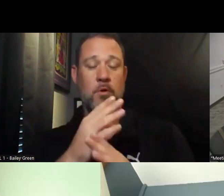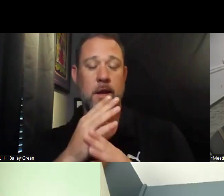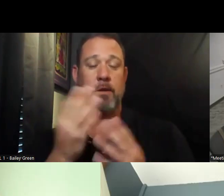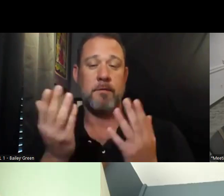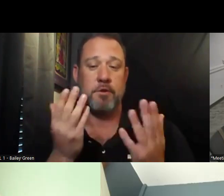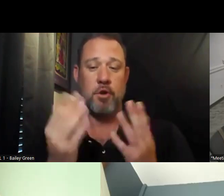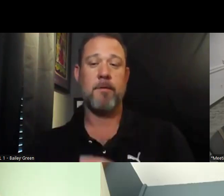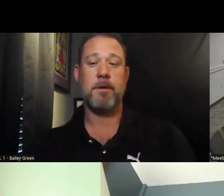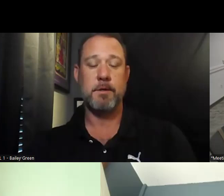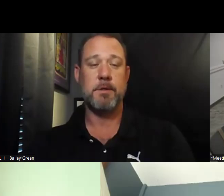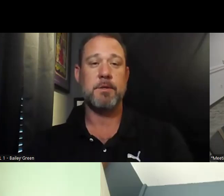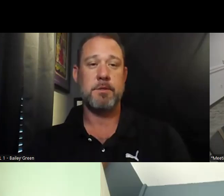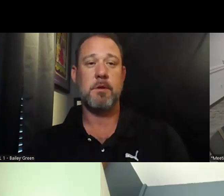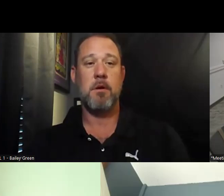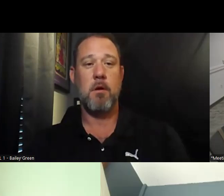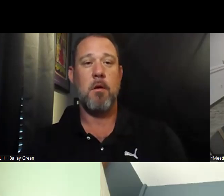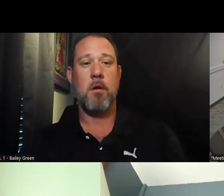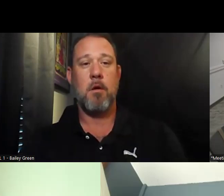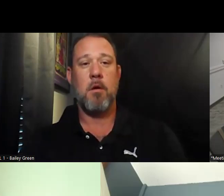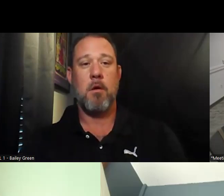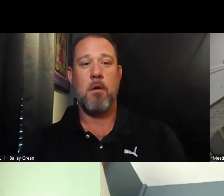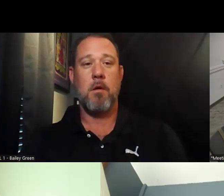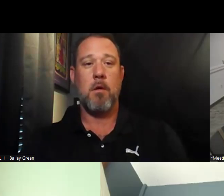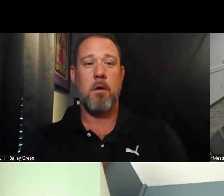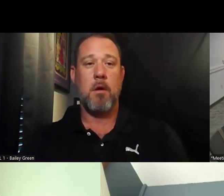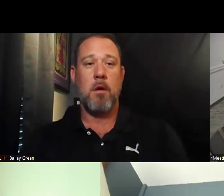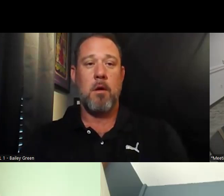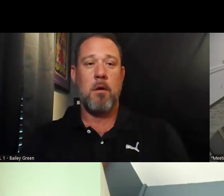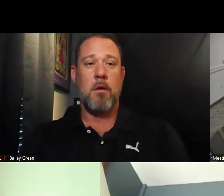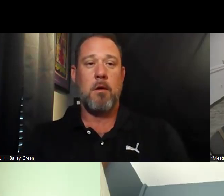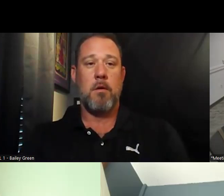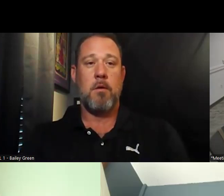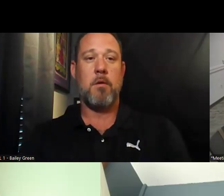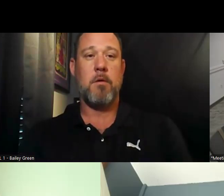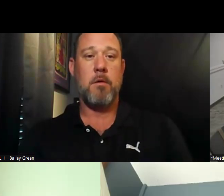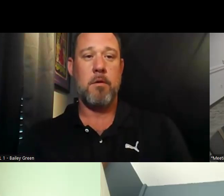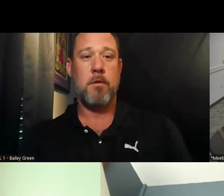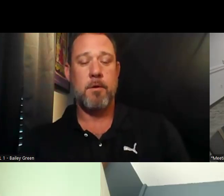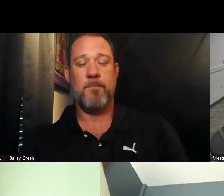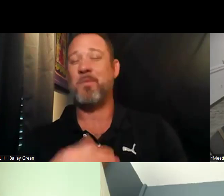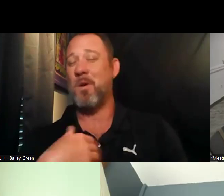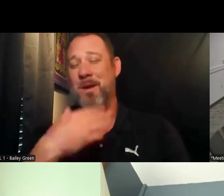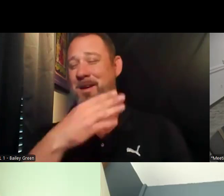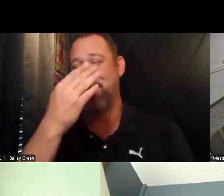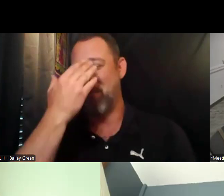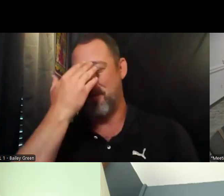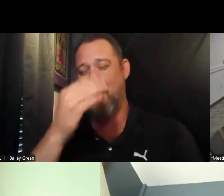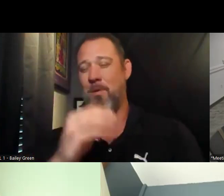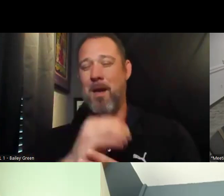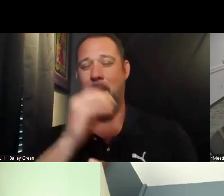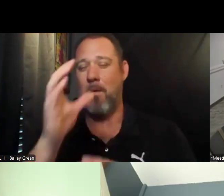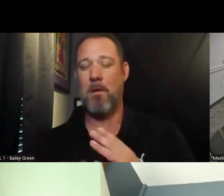services, which, is, I don't, we never really know maybe the outcome even of all of